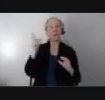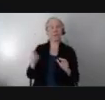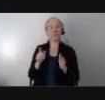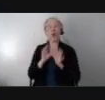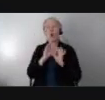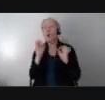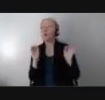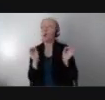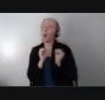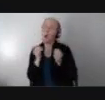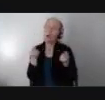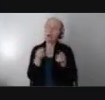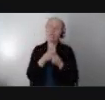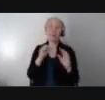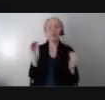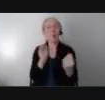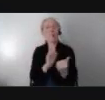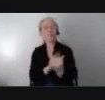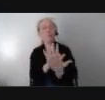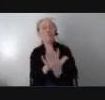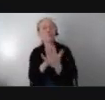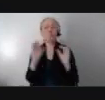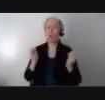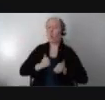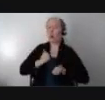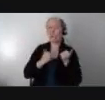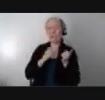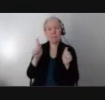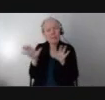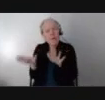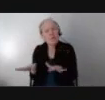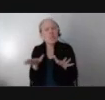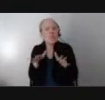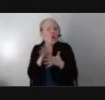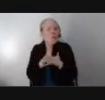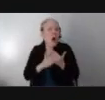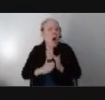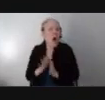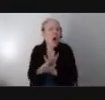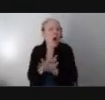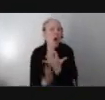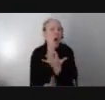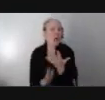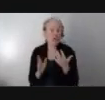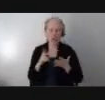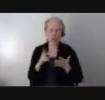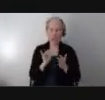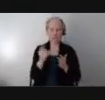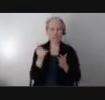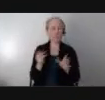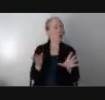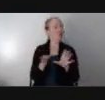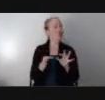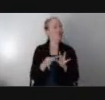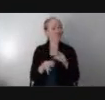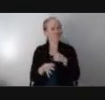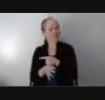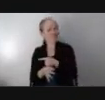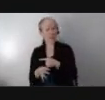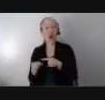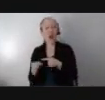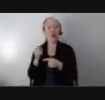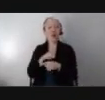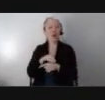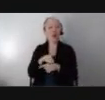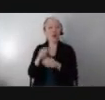have disproportionate effects on promotion opportunities and create a negative impression that wasn't even necessarily intended by the speaker.